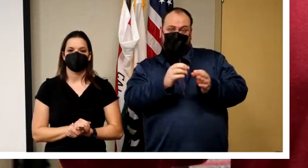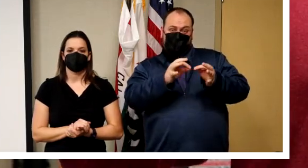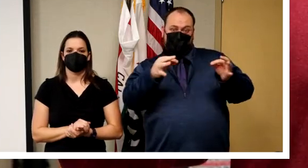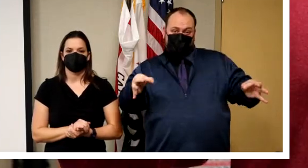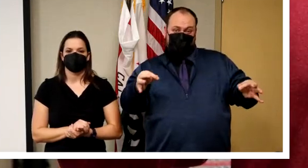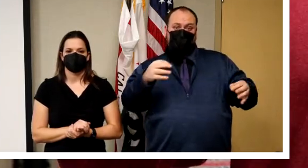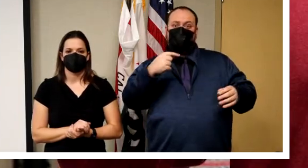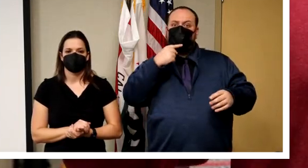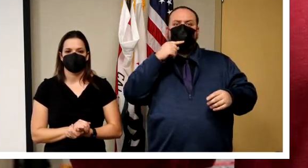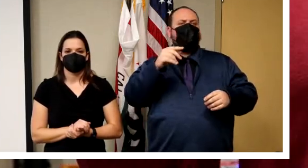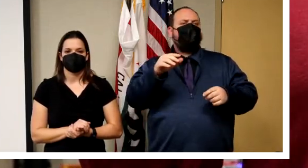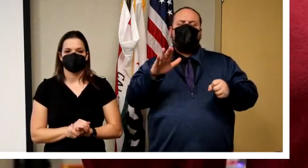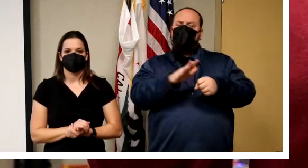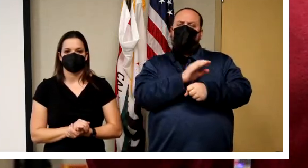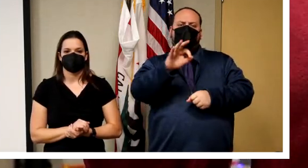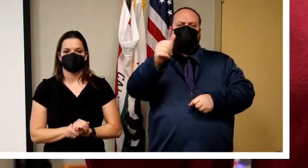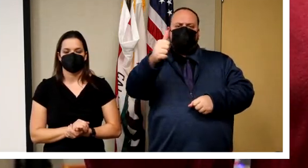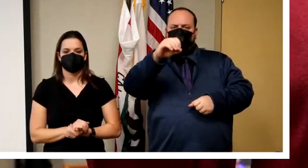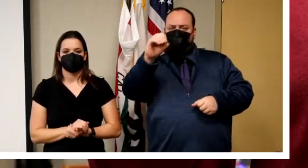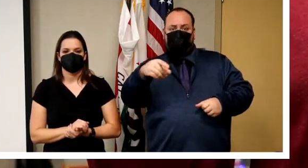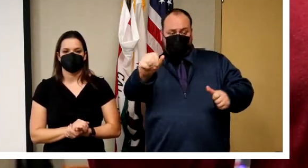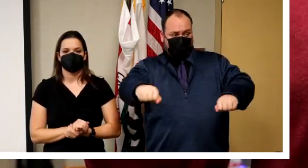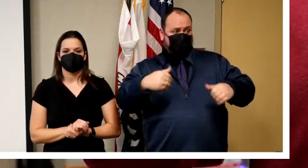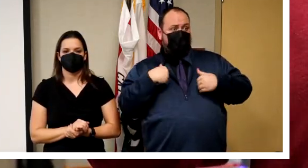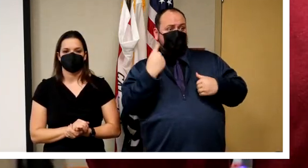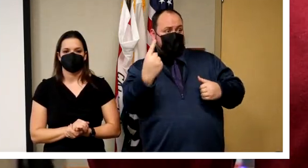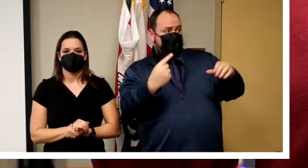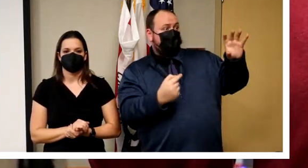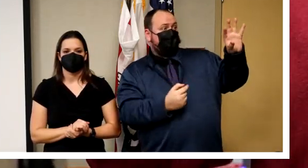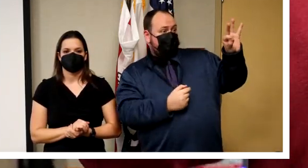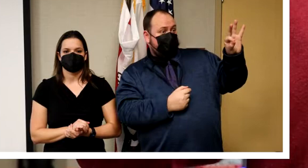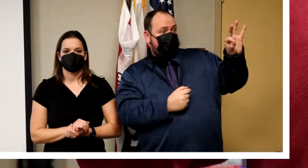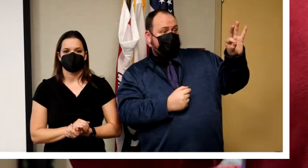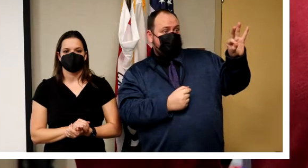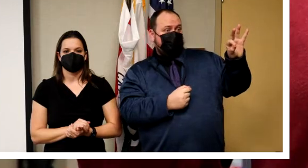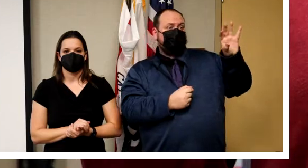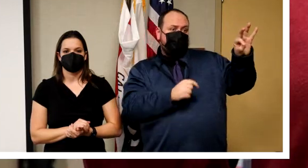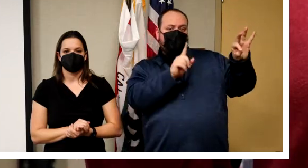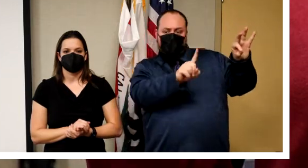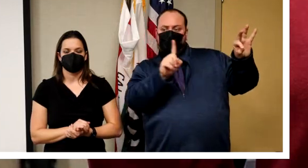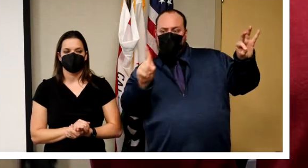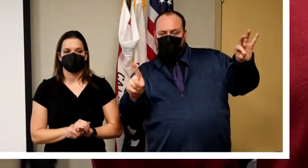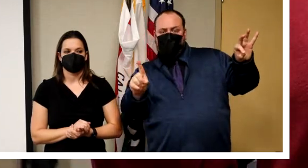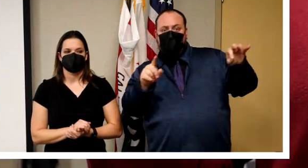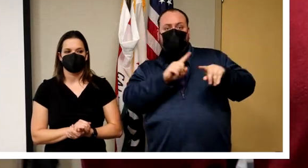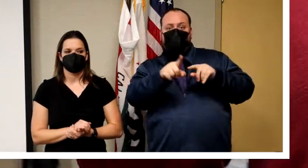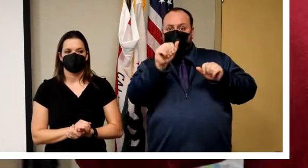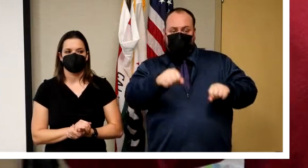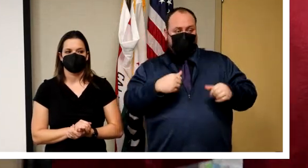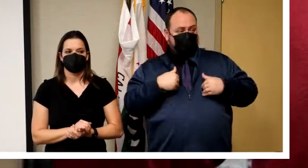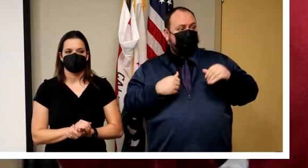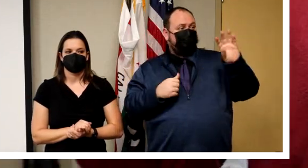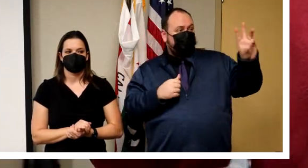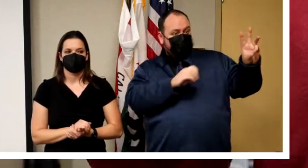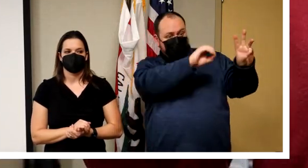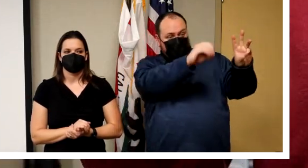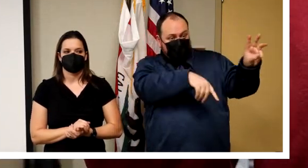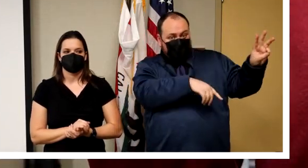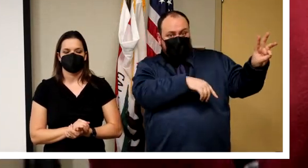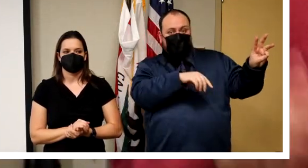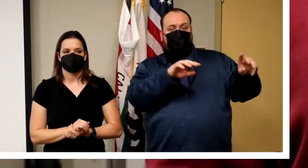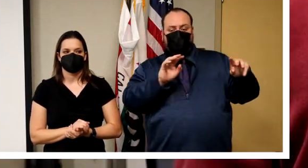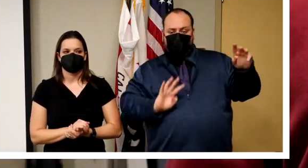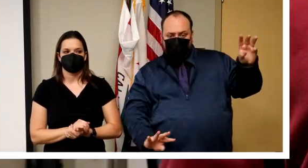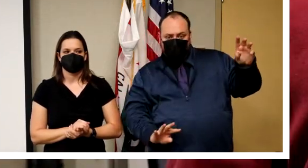variance of 10%. So you could have one district that would be 9. Well, actually, you couldn't do 9, 1, and 1, but you could do 6, and then you could have 4 at the